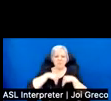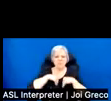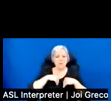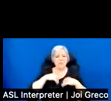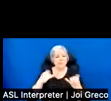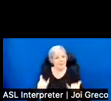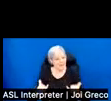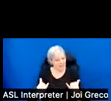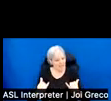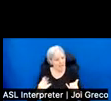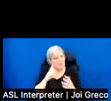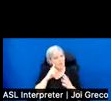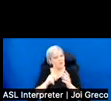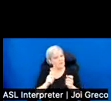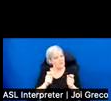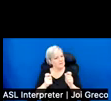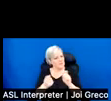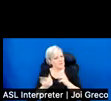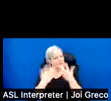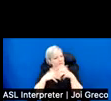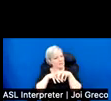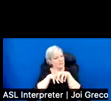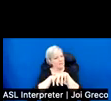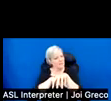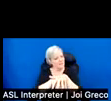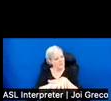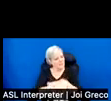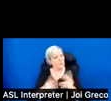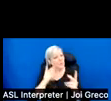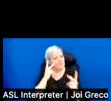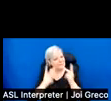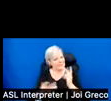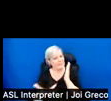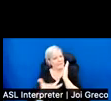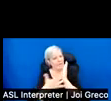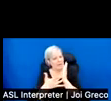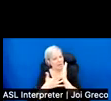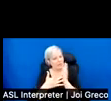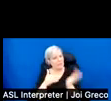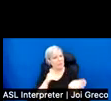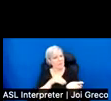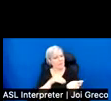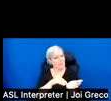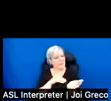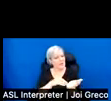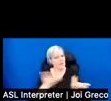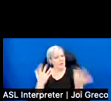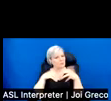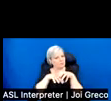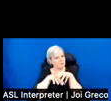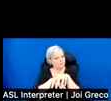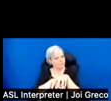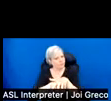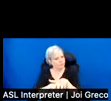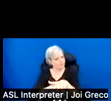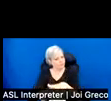starting to see the field is converging and we're seeing medical technologies integrated into assistive devices and vice versa.